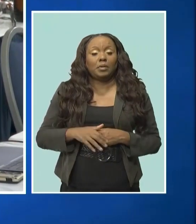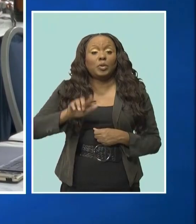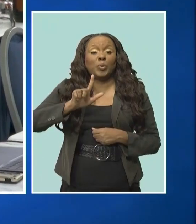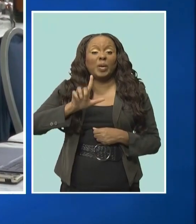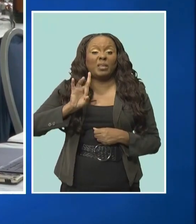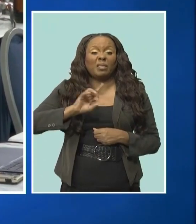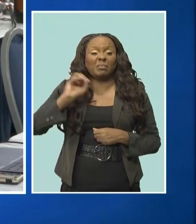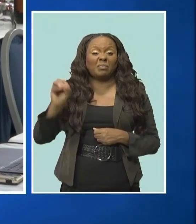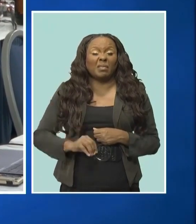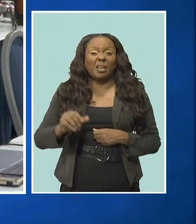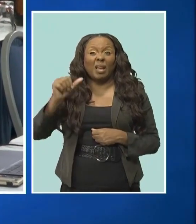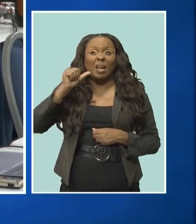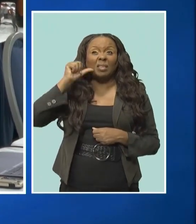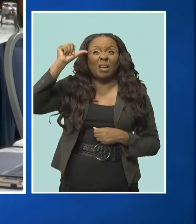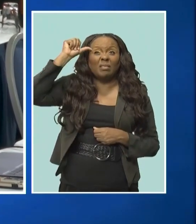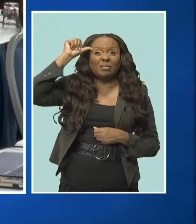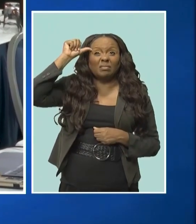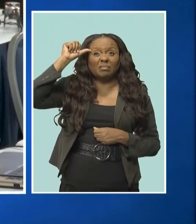of adults